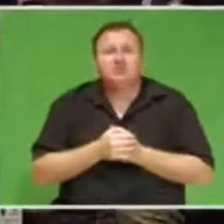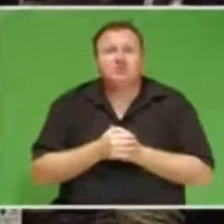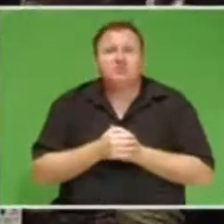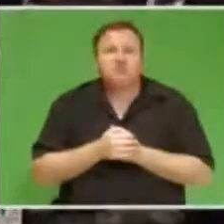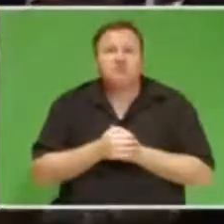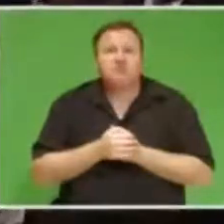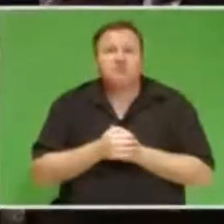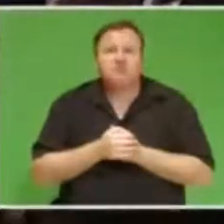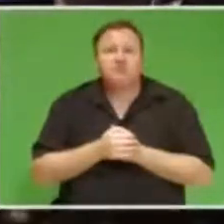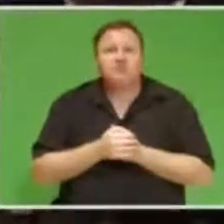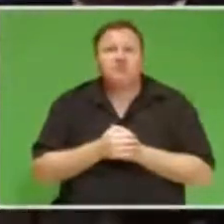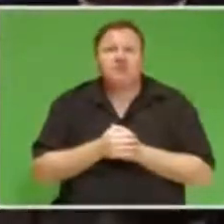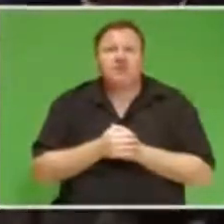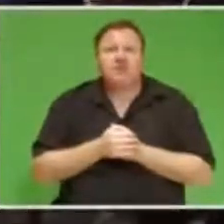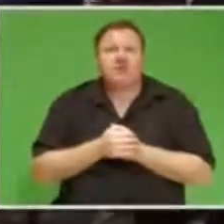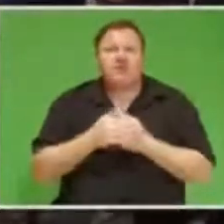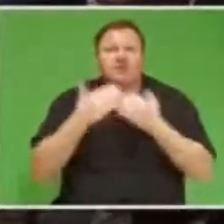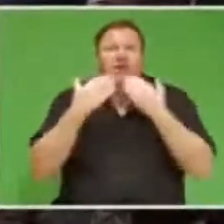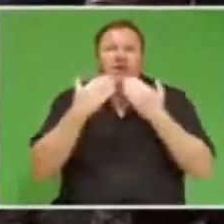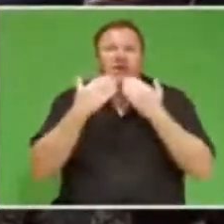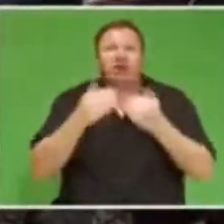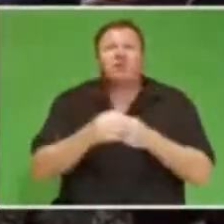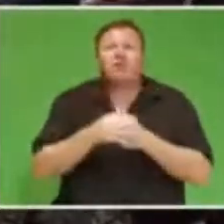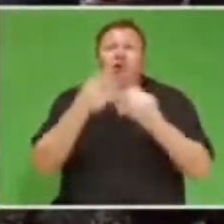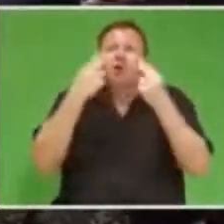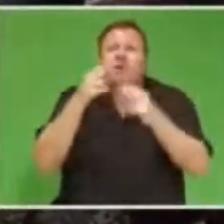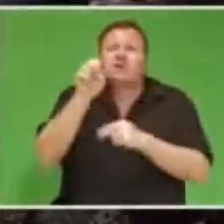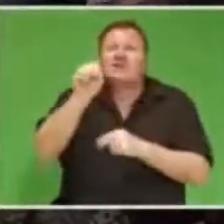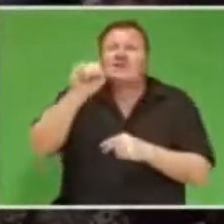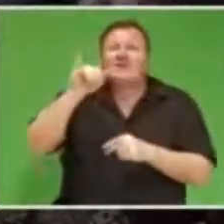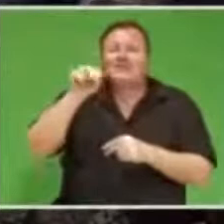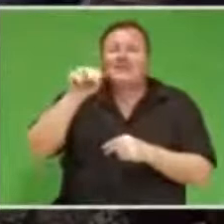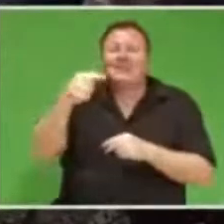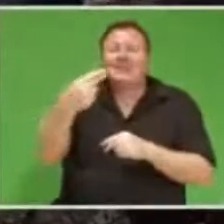I thank you, Honorable Singh.